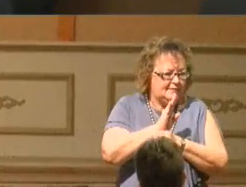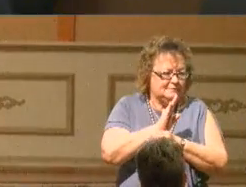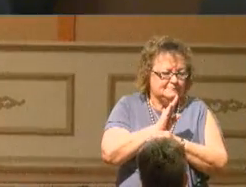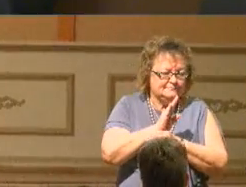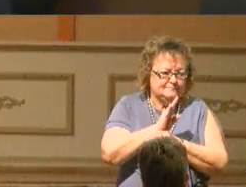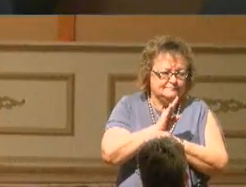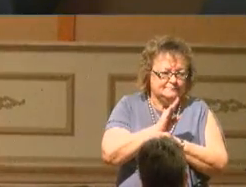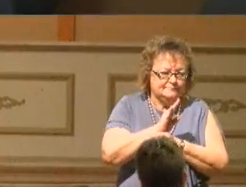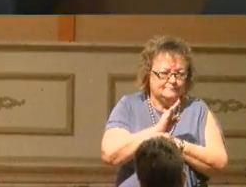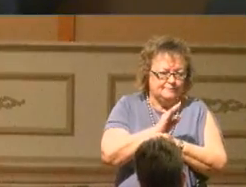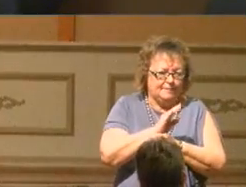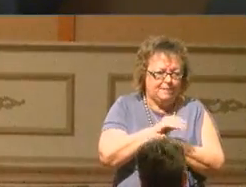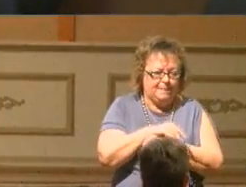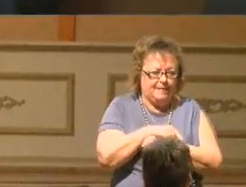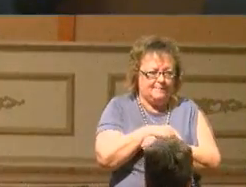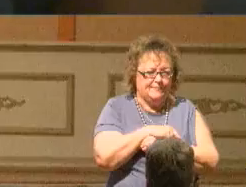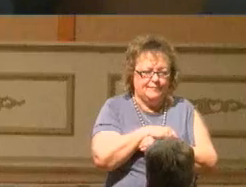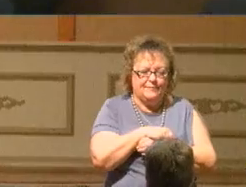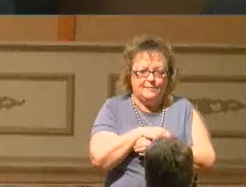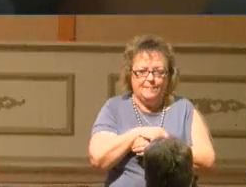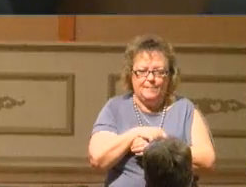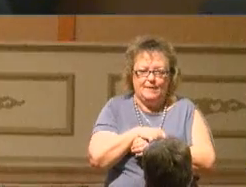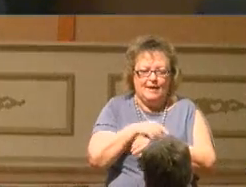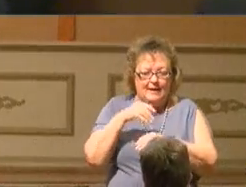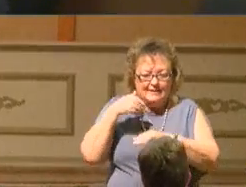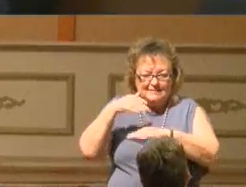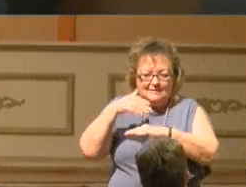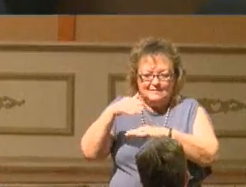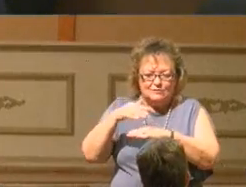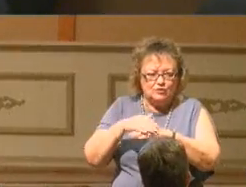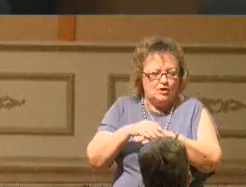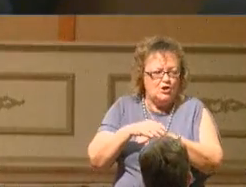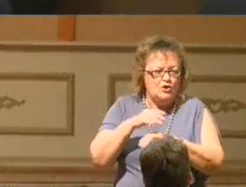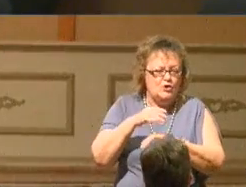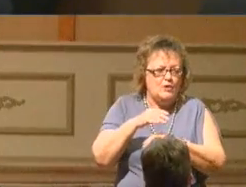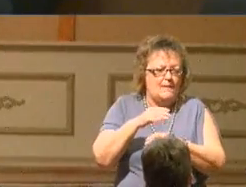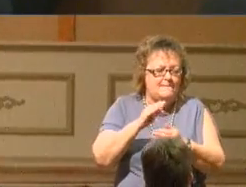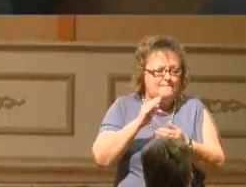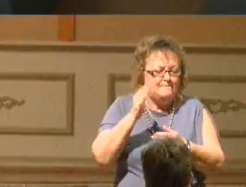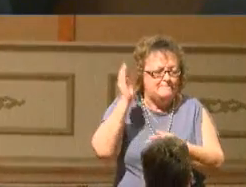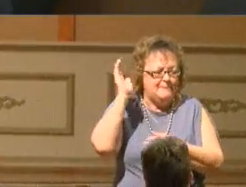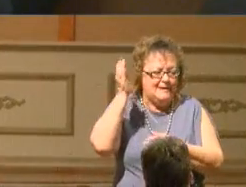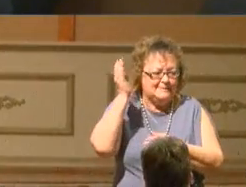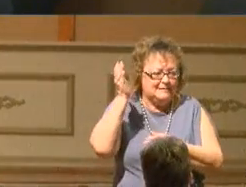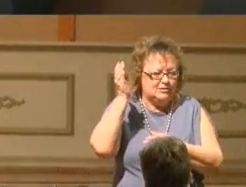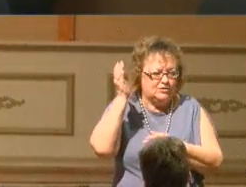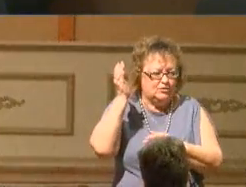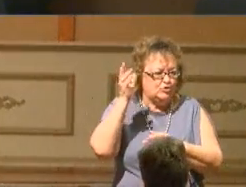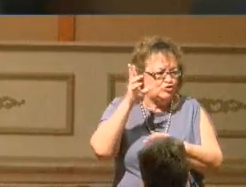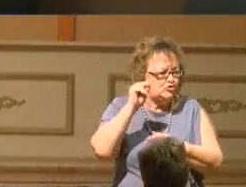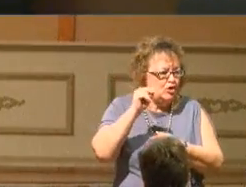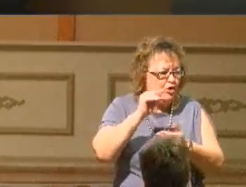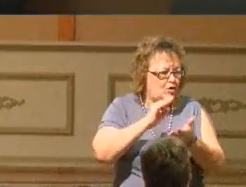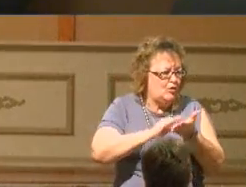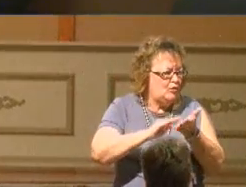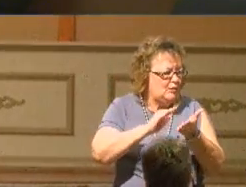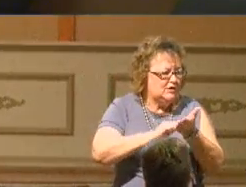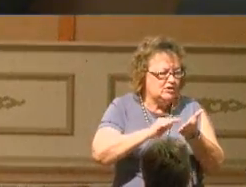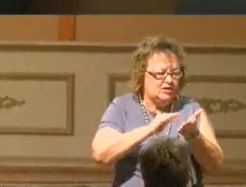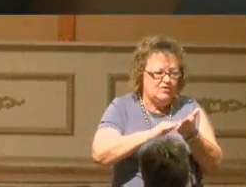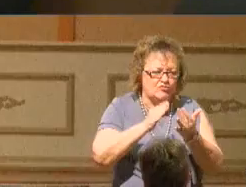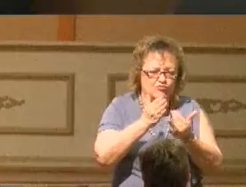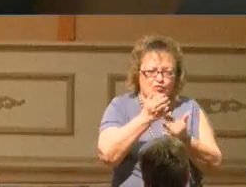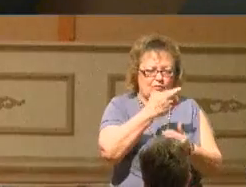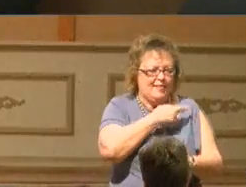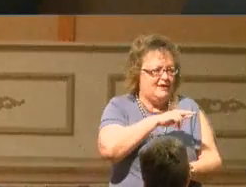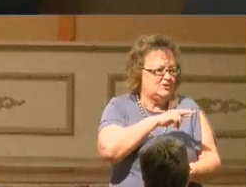And he got across a message that there's no remission through religion. There's no remission through religion. My